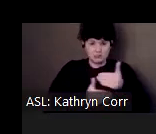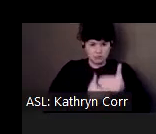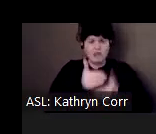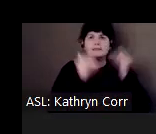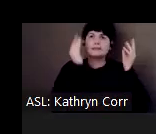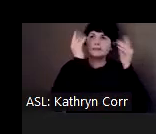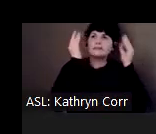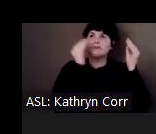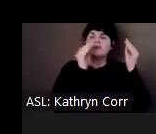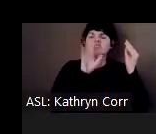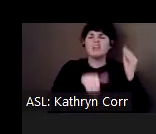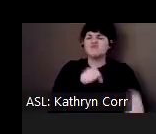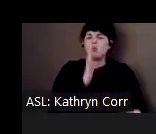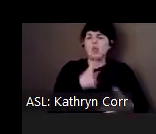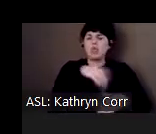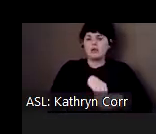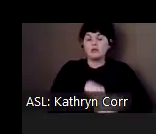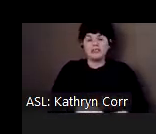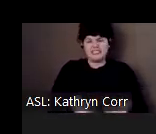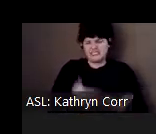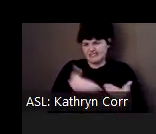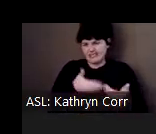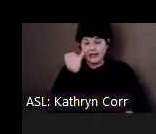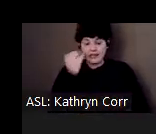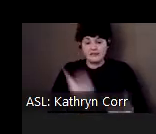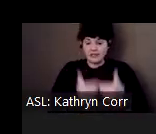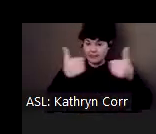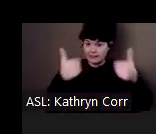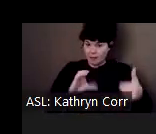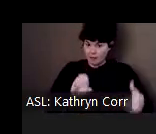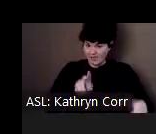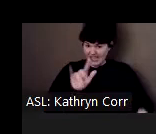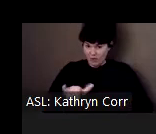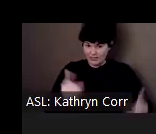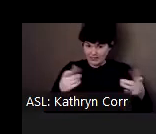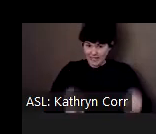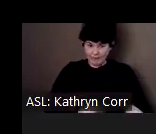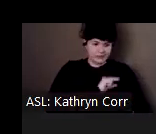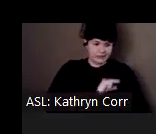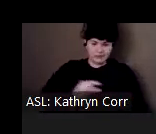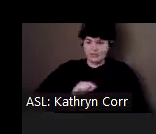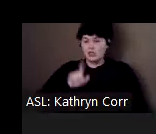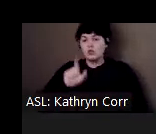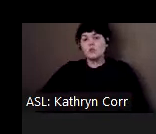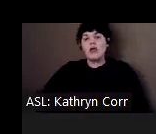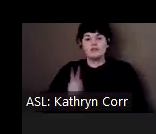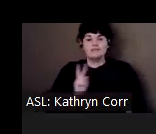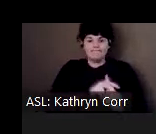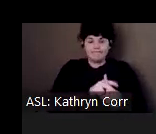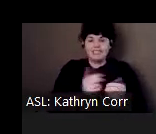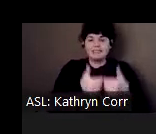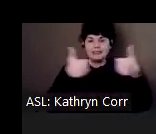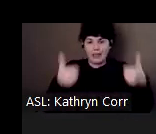it easier to do that. If they're in different counties, you have to file applications in the individual counties. But if